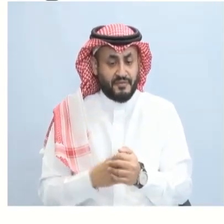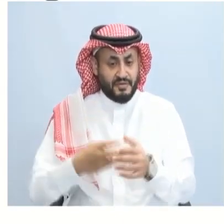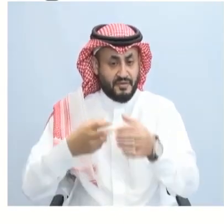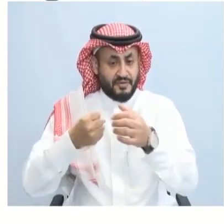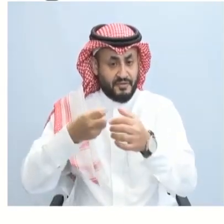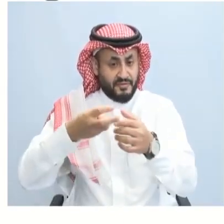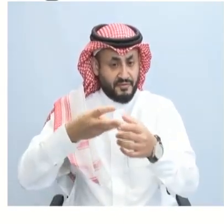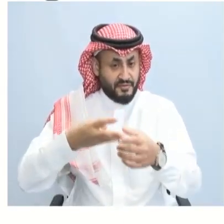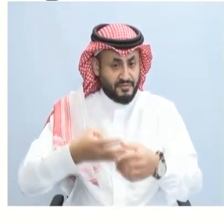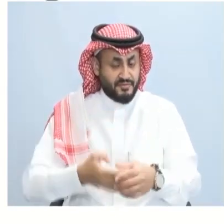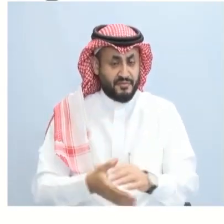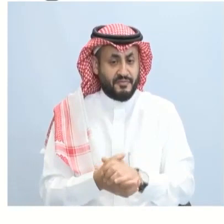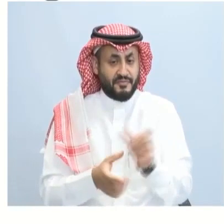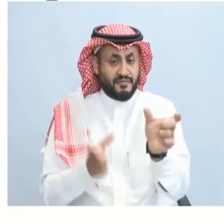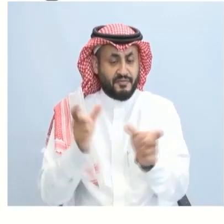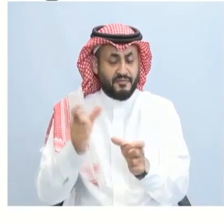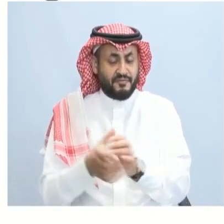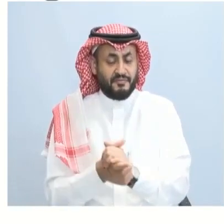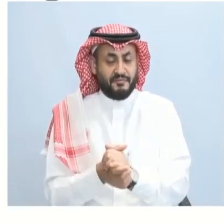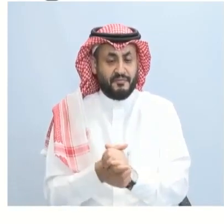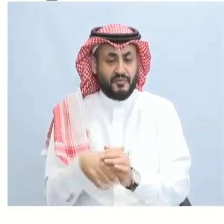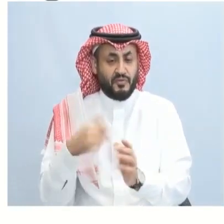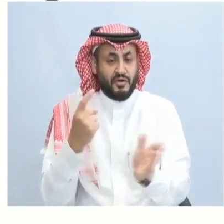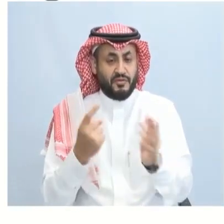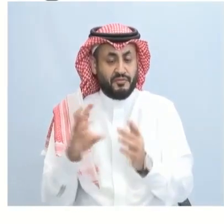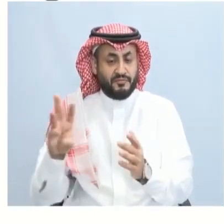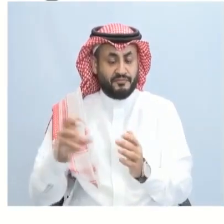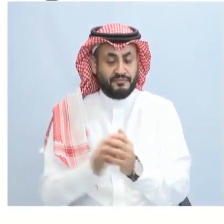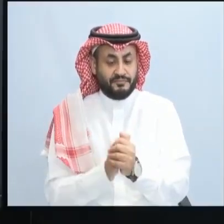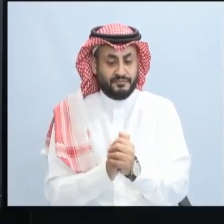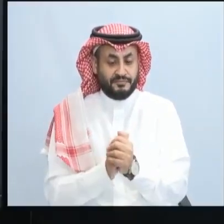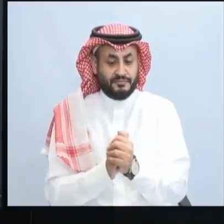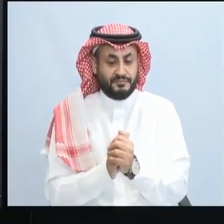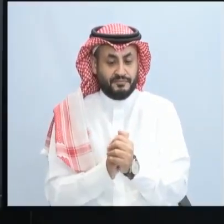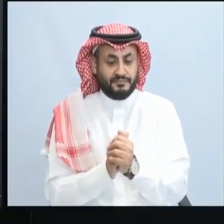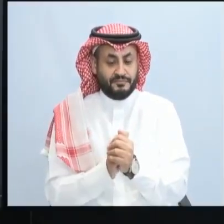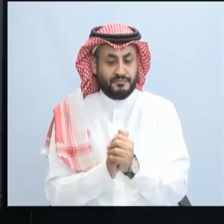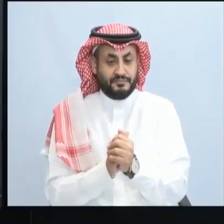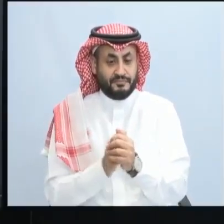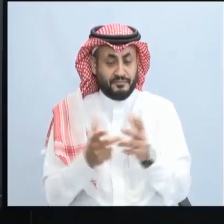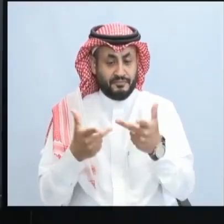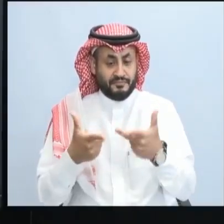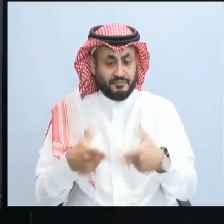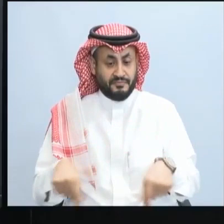of money forms. So these were our exercises for the day. We had